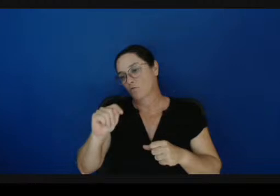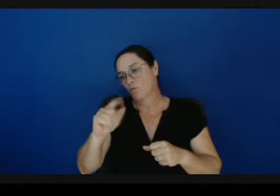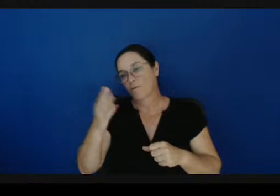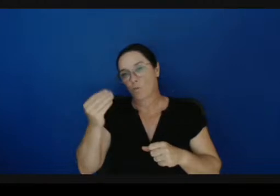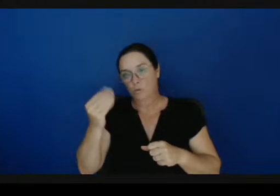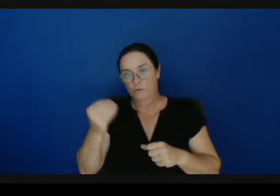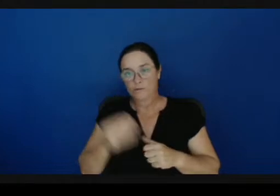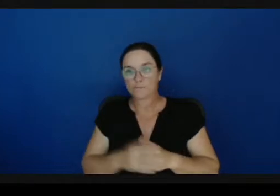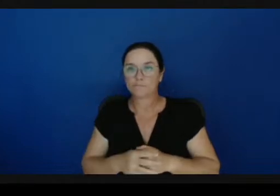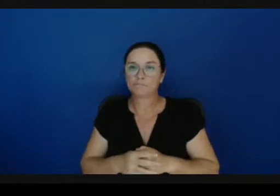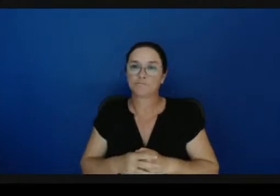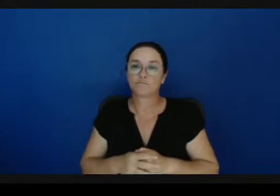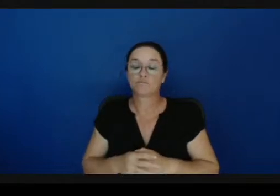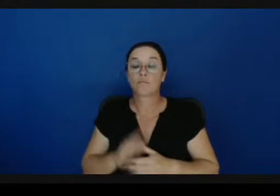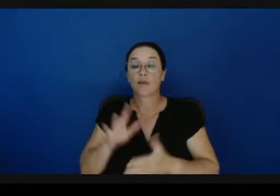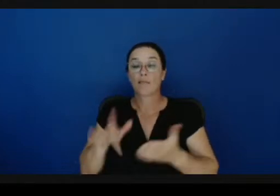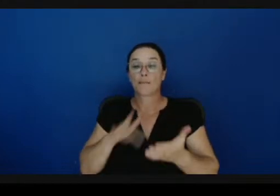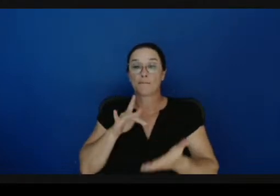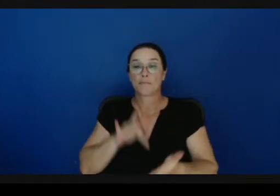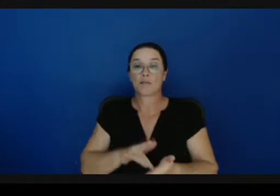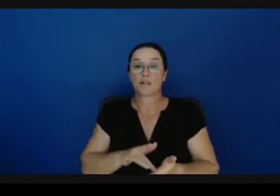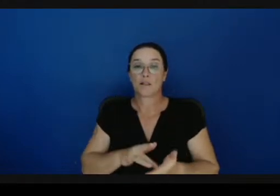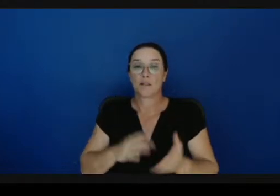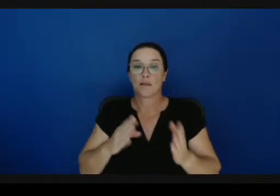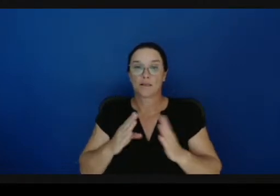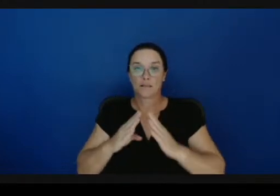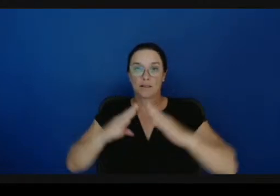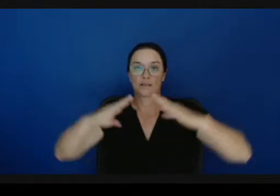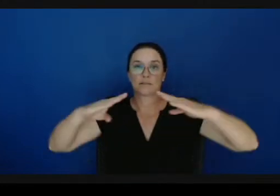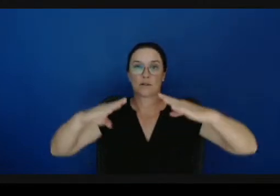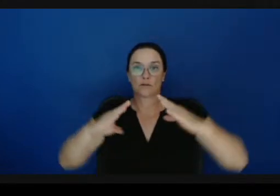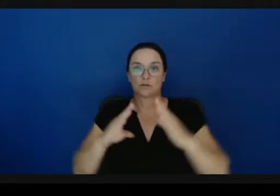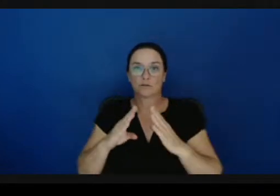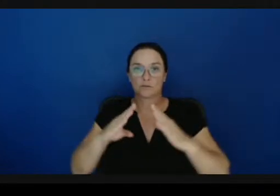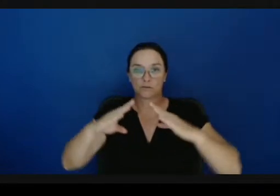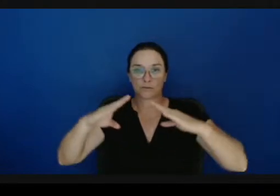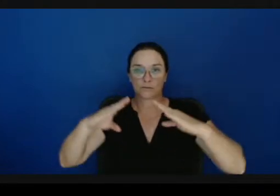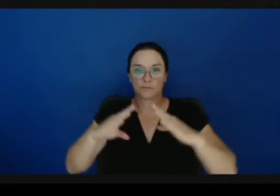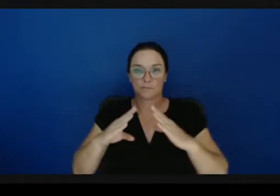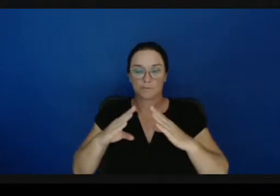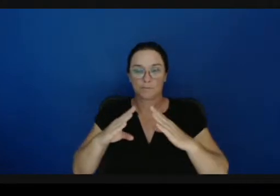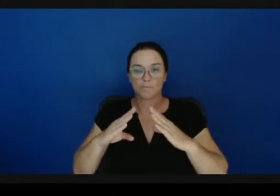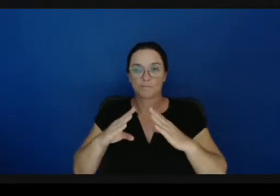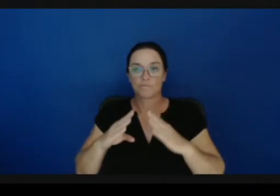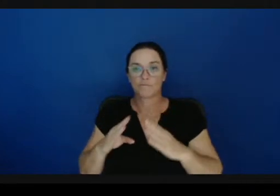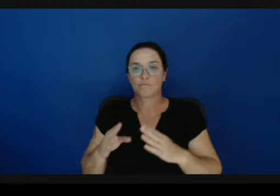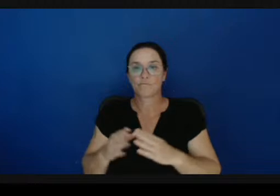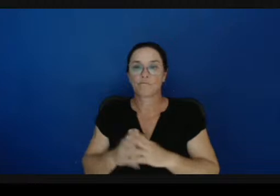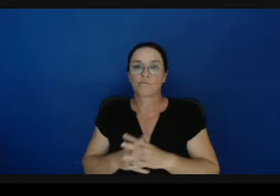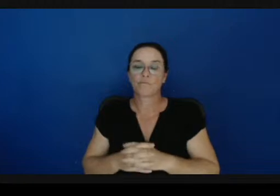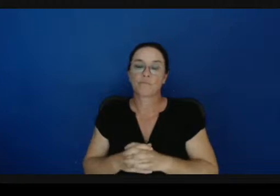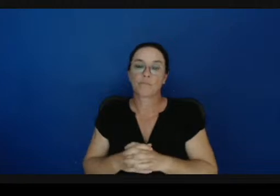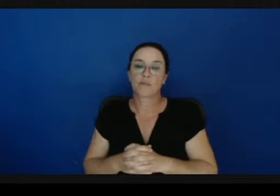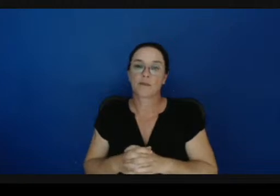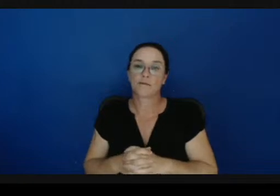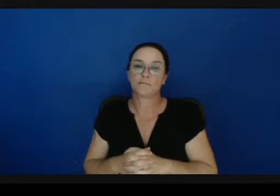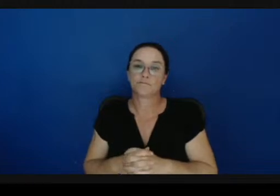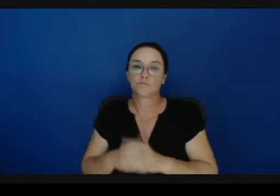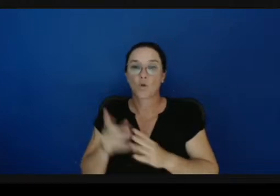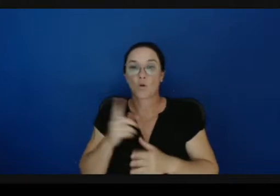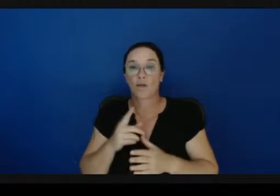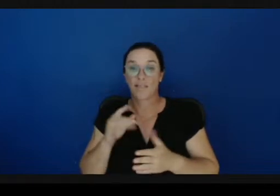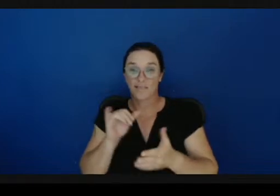middle is the tilt at the MOK station. And this is what they're pulling out as perhaps the most significant thing they